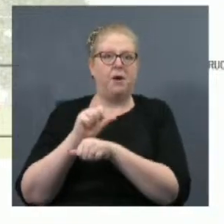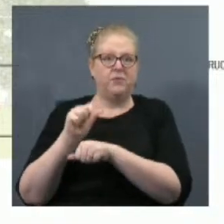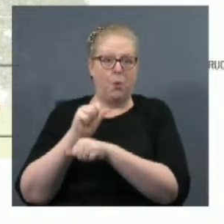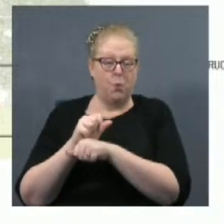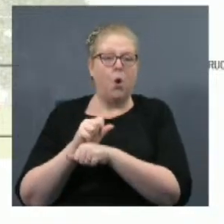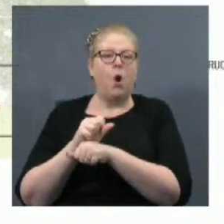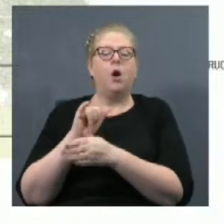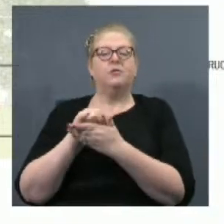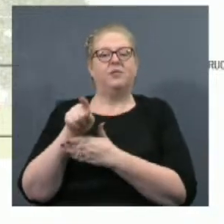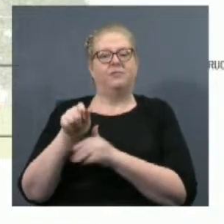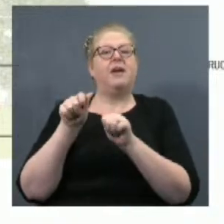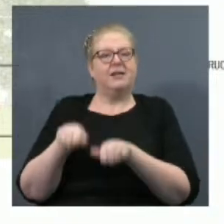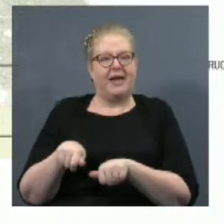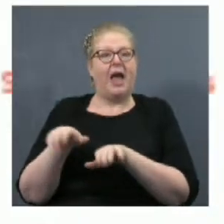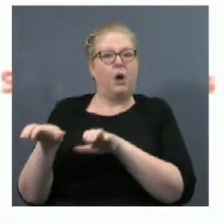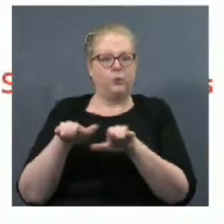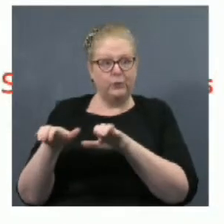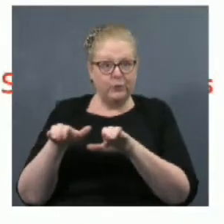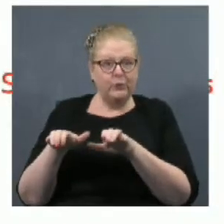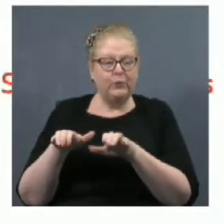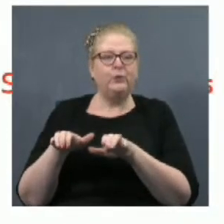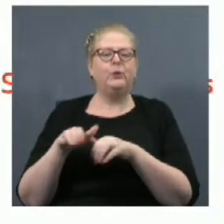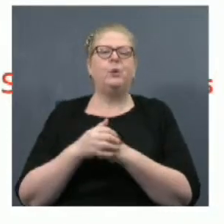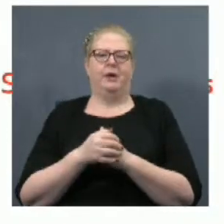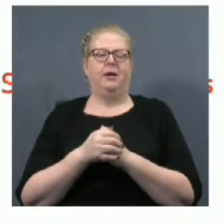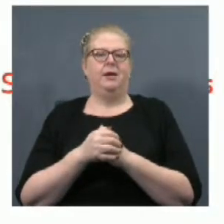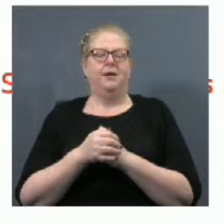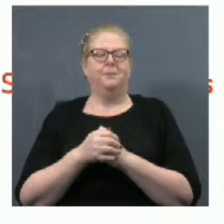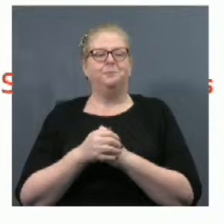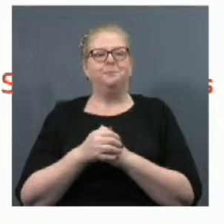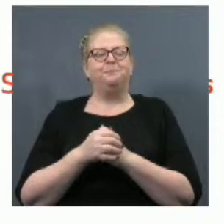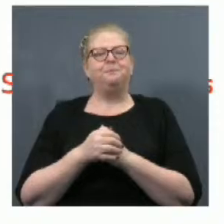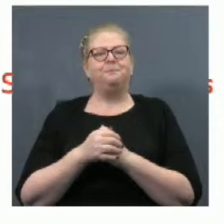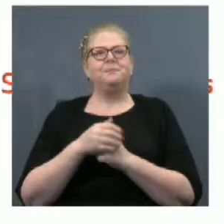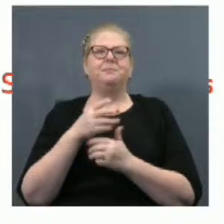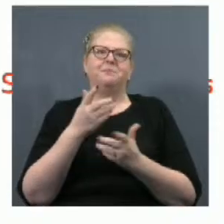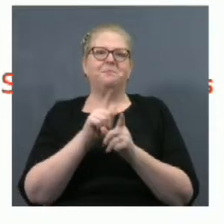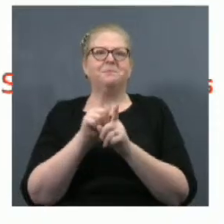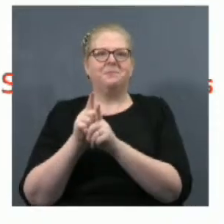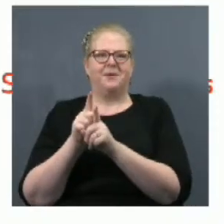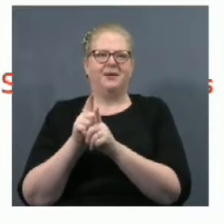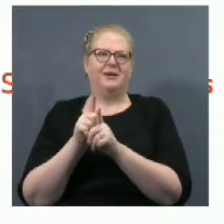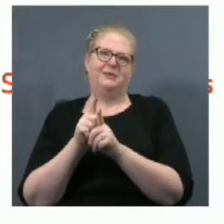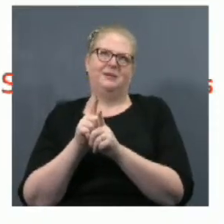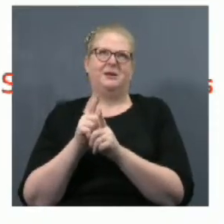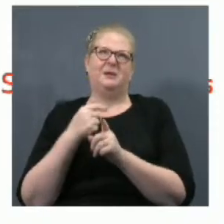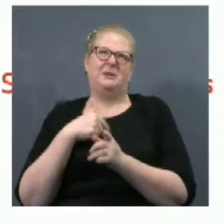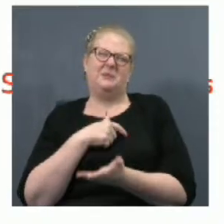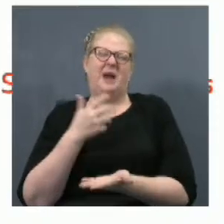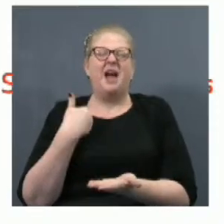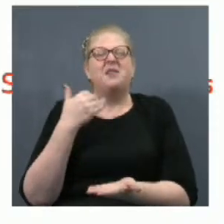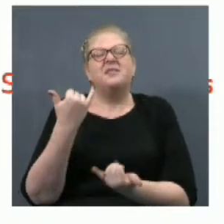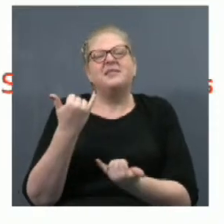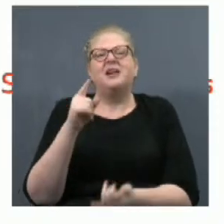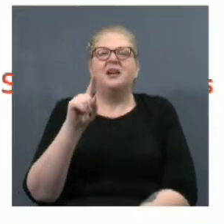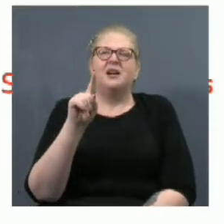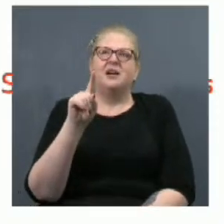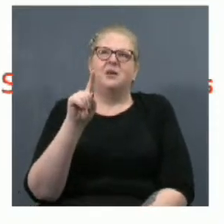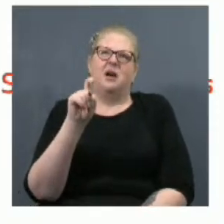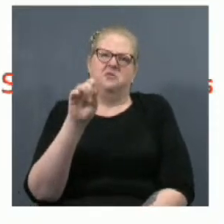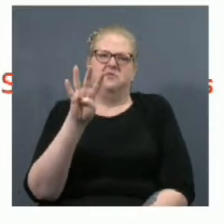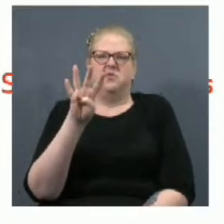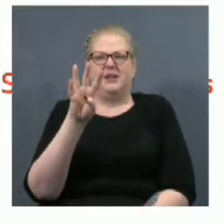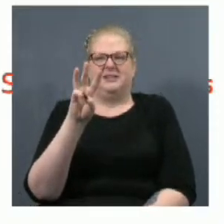their capabilities. So again, we're about 146,000 that we need.